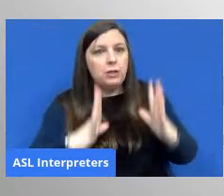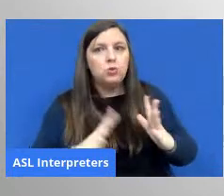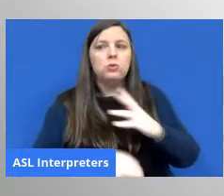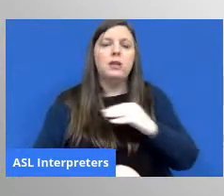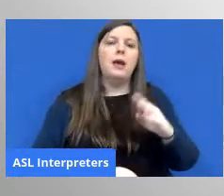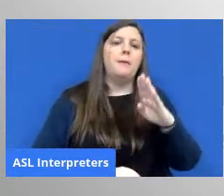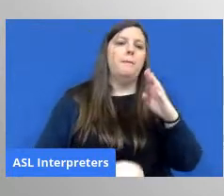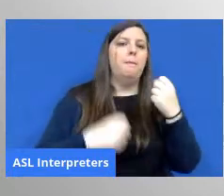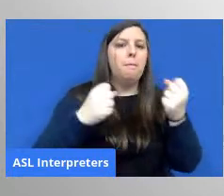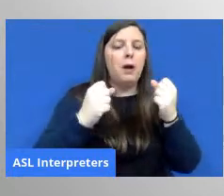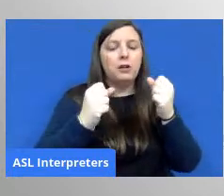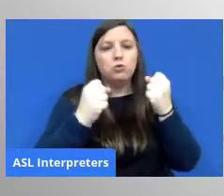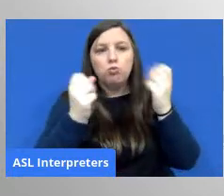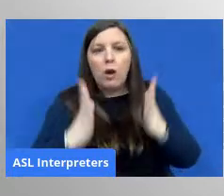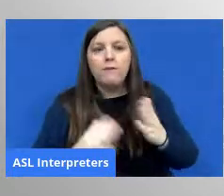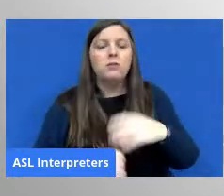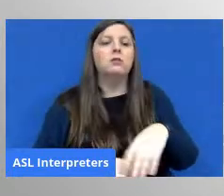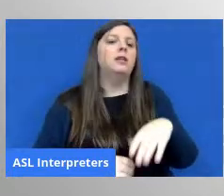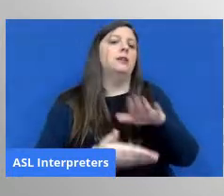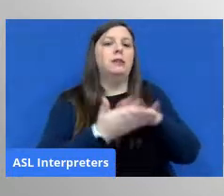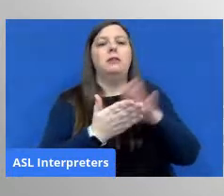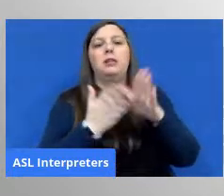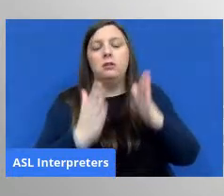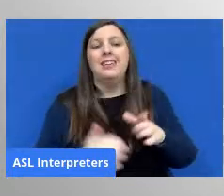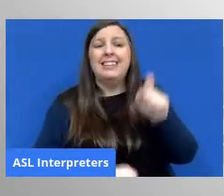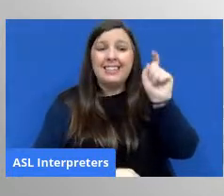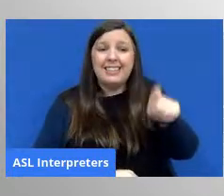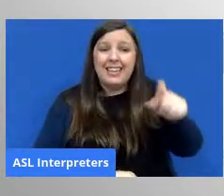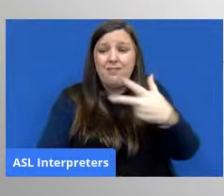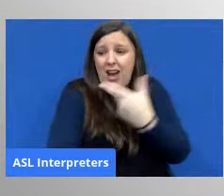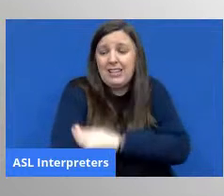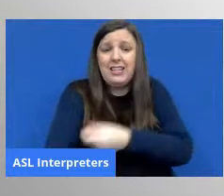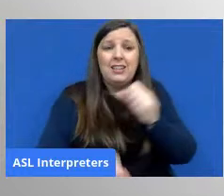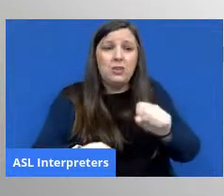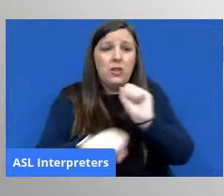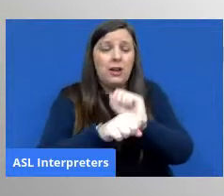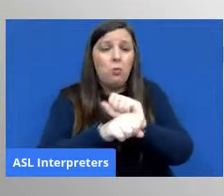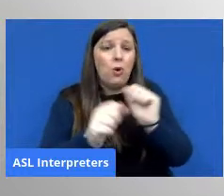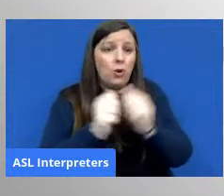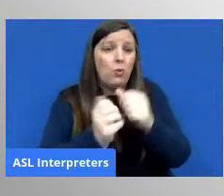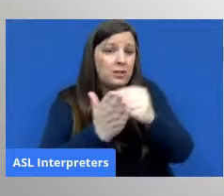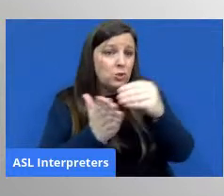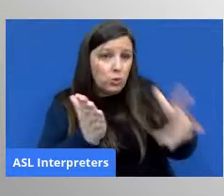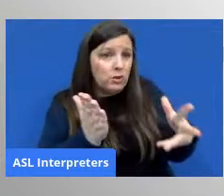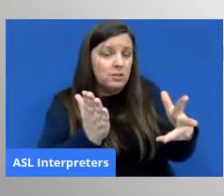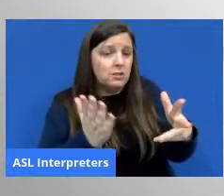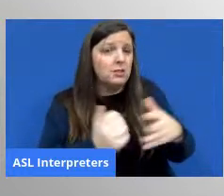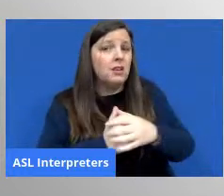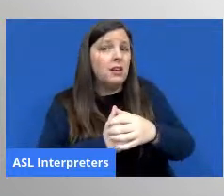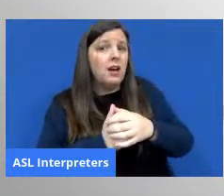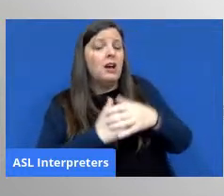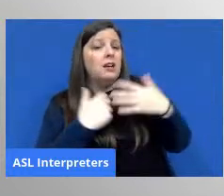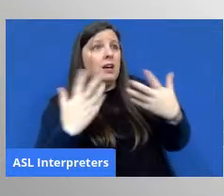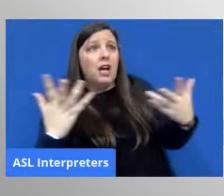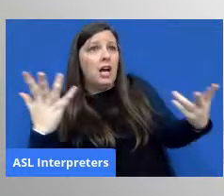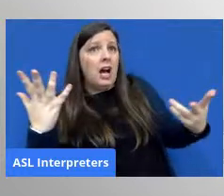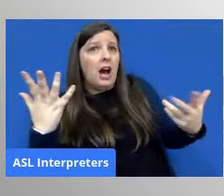and custodians who need to be vaccinated so that they can work with our students. I